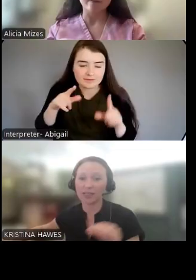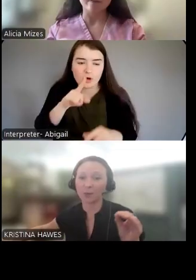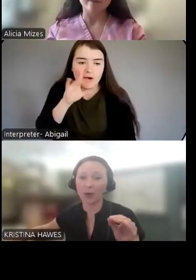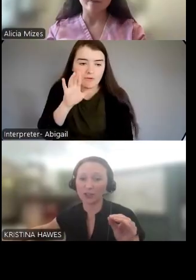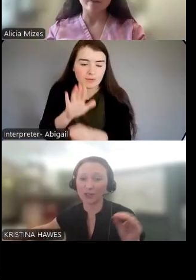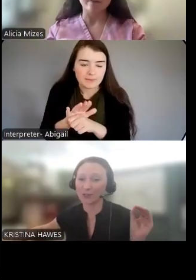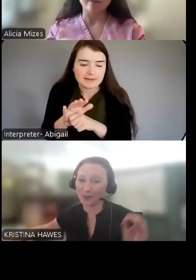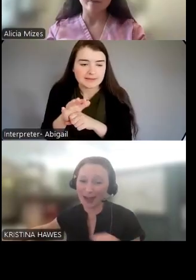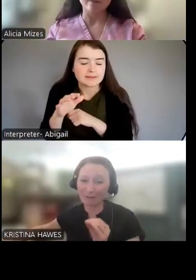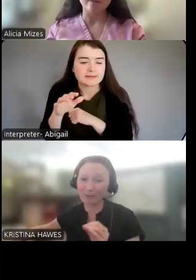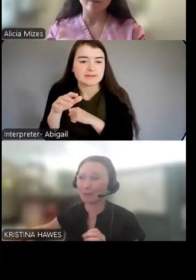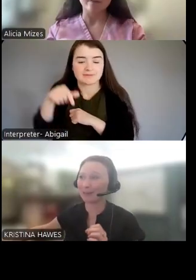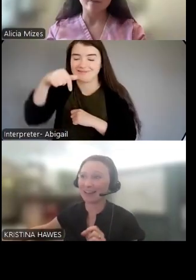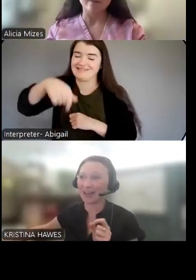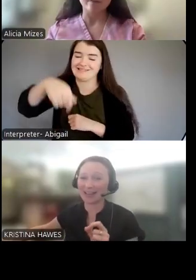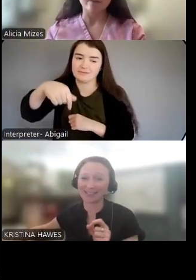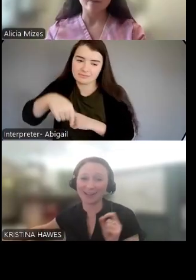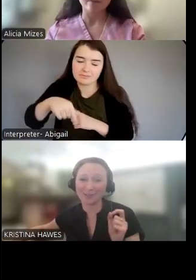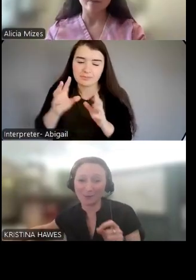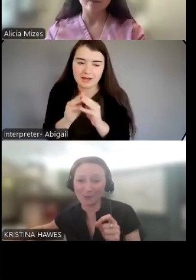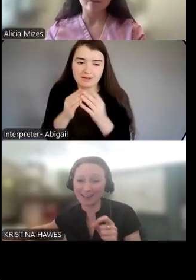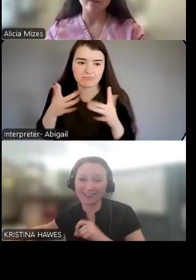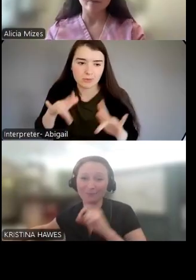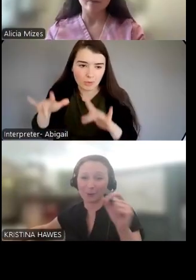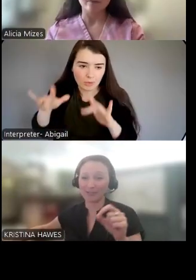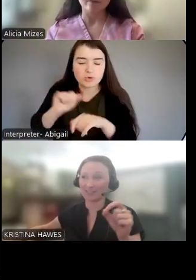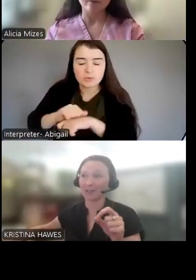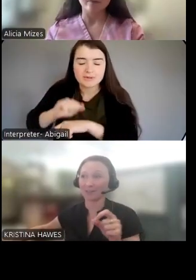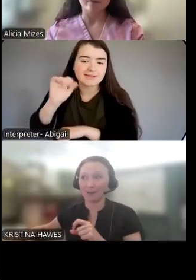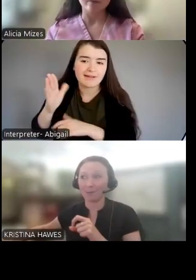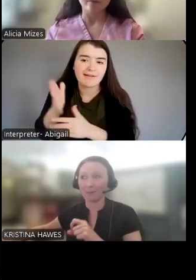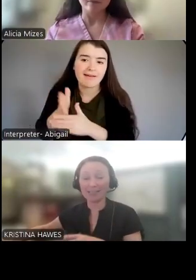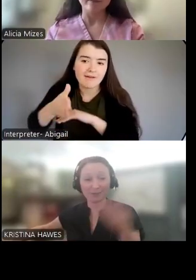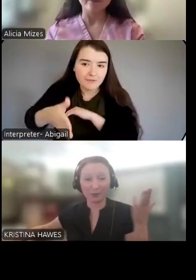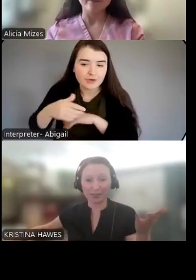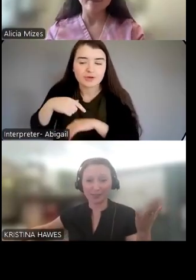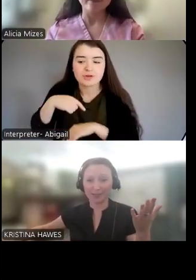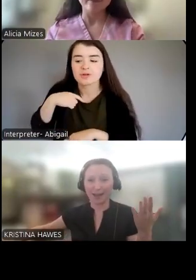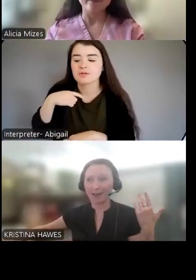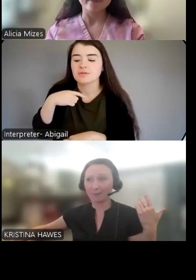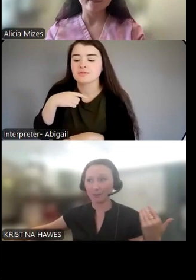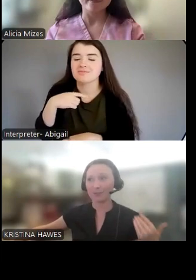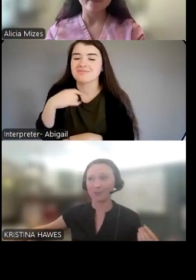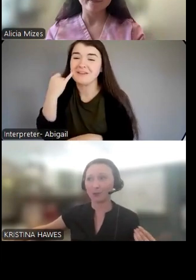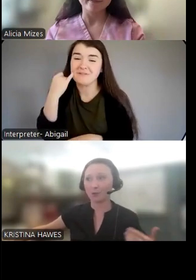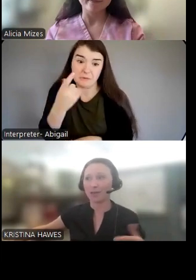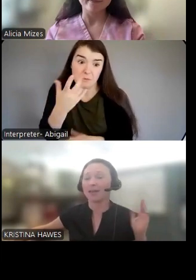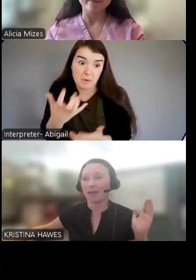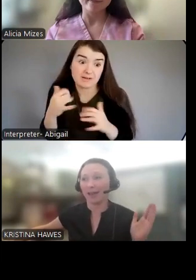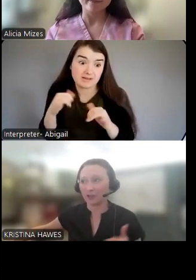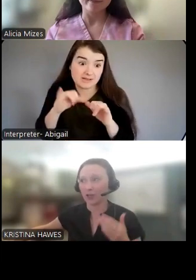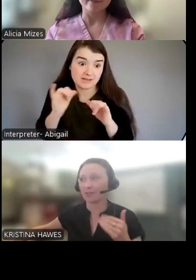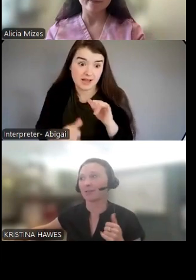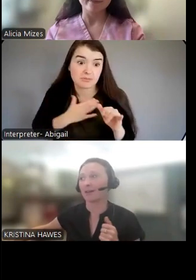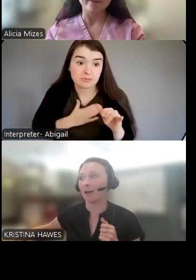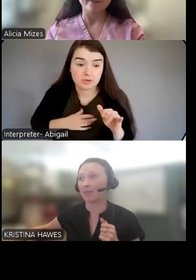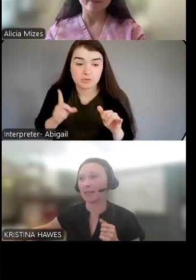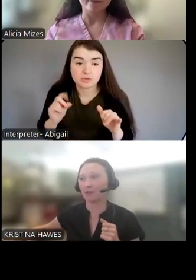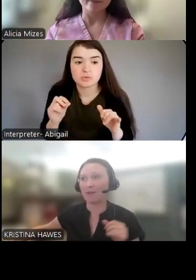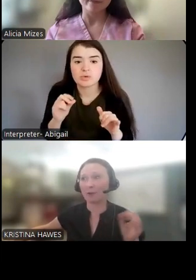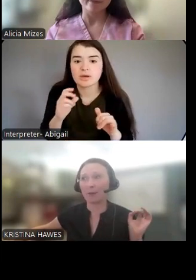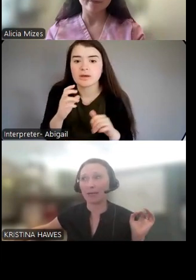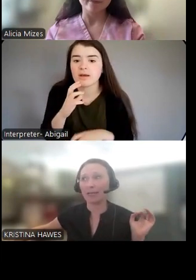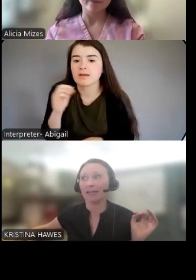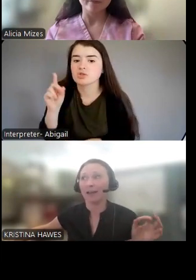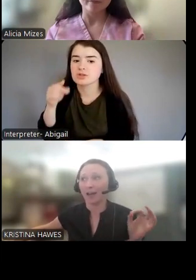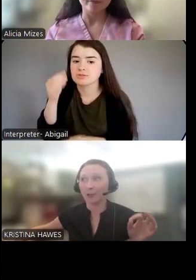answer to these questions, so that everybody will have access to what we discuss in the coming minutes. If you'd like to stay on, please do. And just as an update